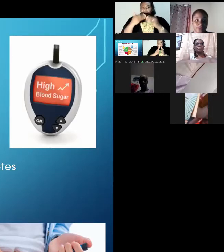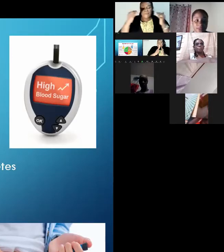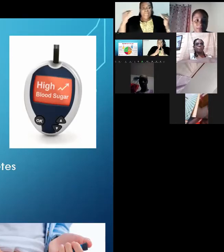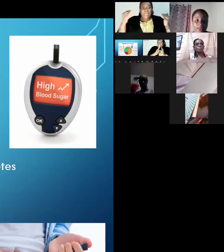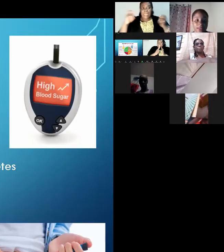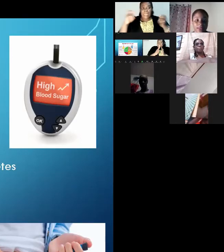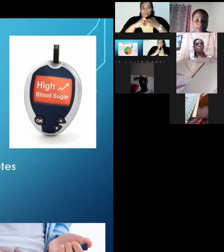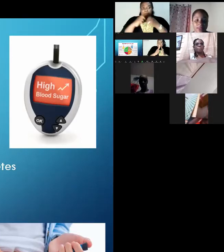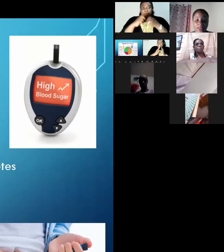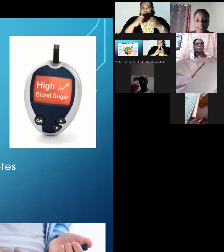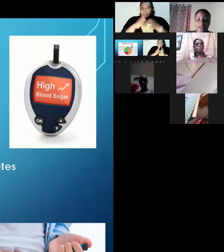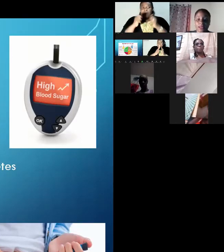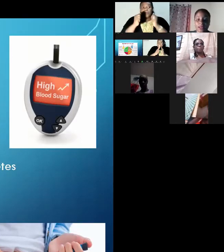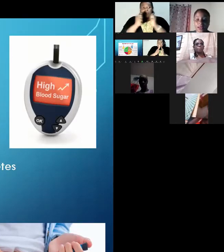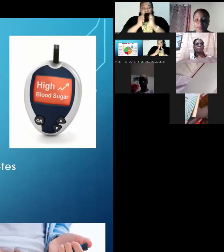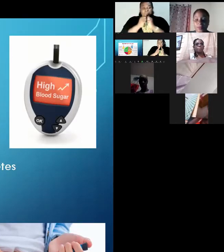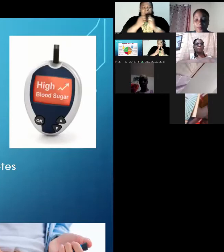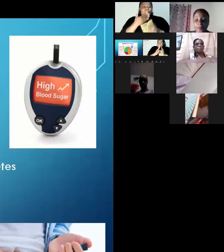of things because